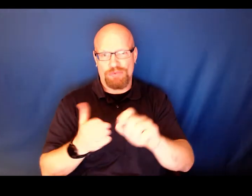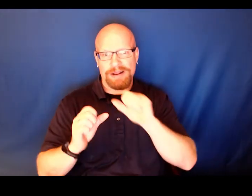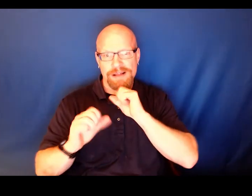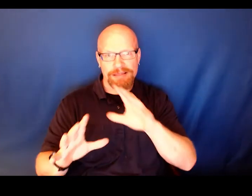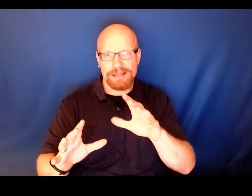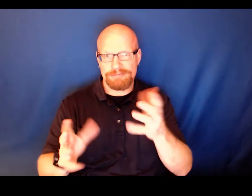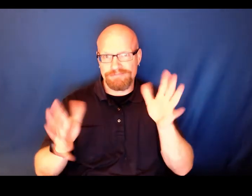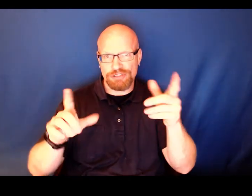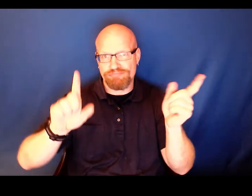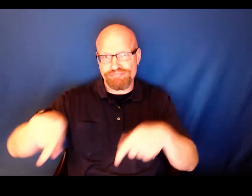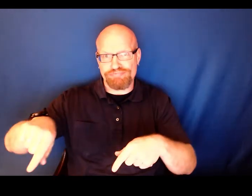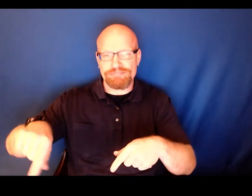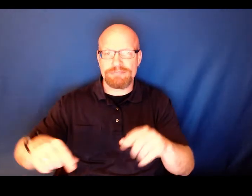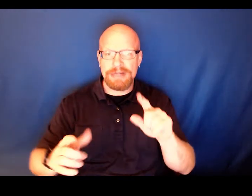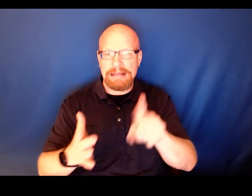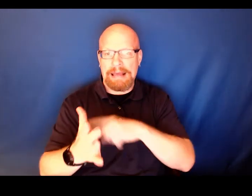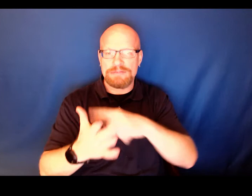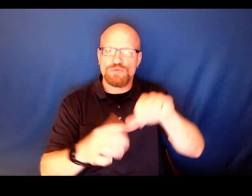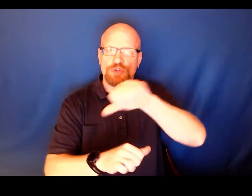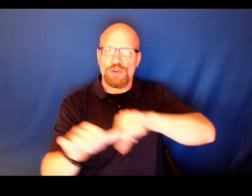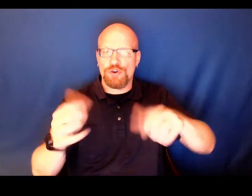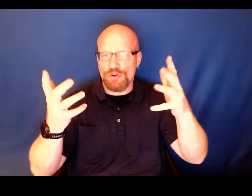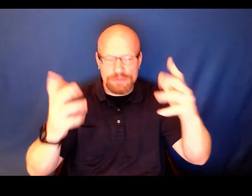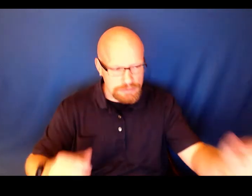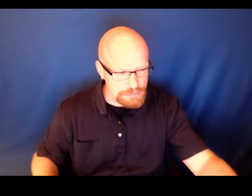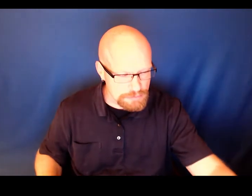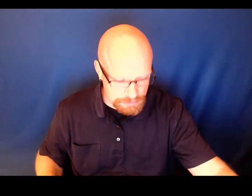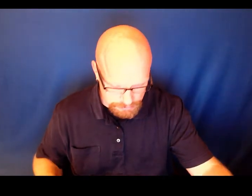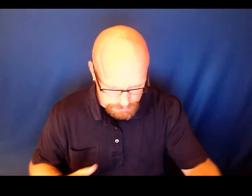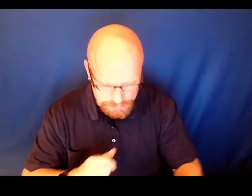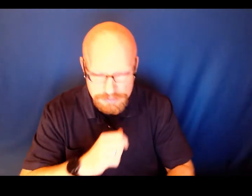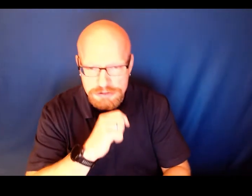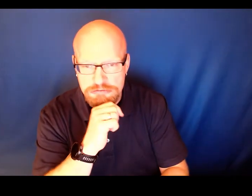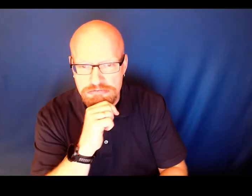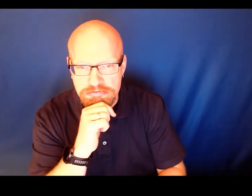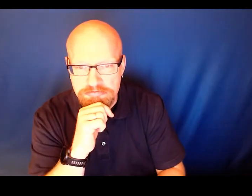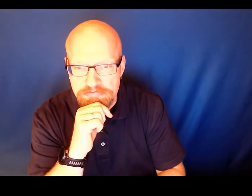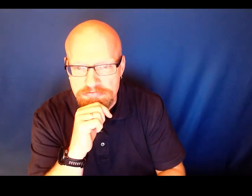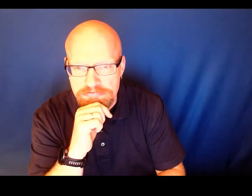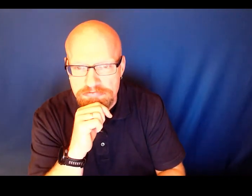just 0. We don't have to write anything. We can just cancel them out.